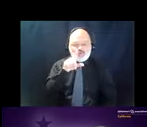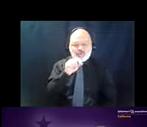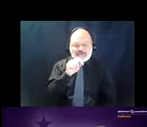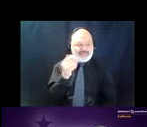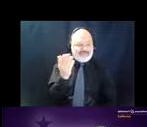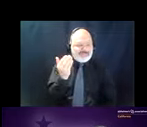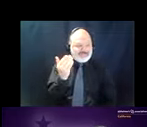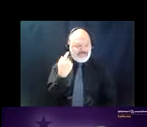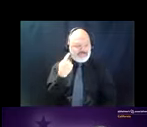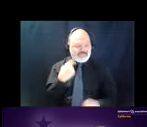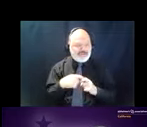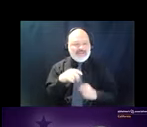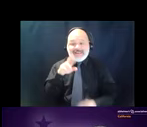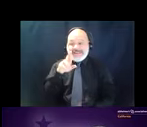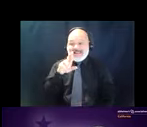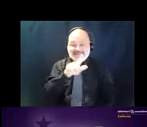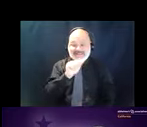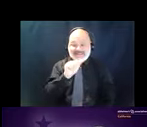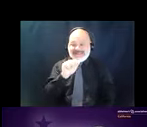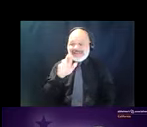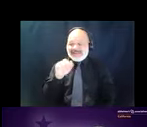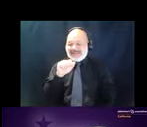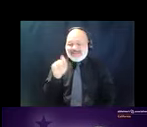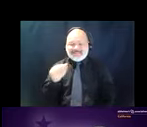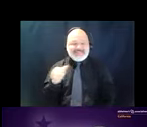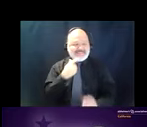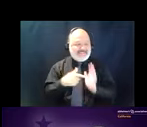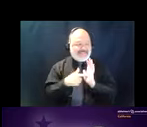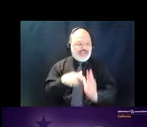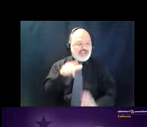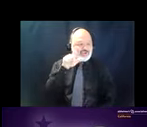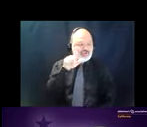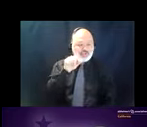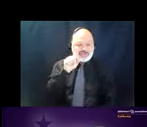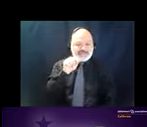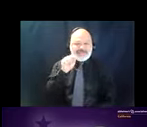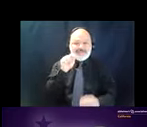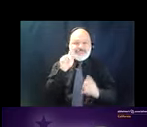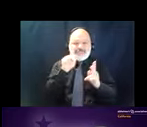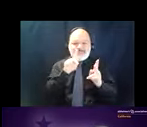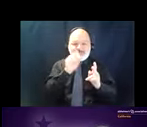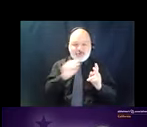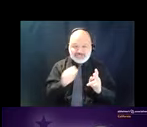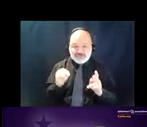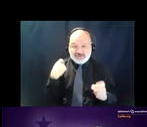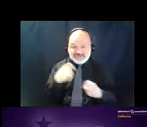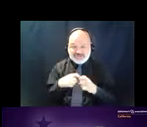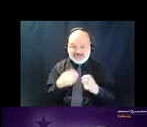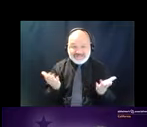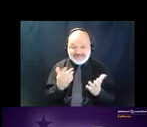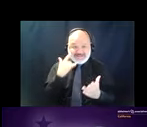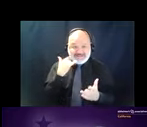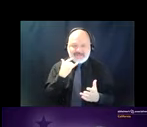from the National Council of La Raza in the USA mentioned that 20% of the Latinos are in poverty in California. And then if we see